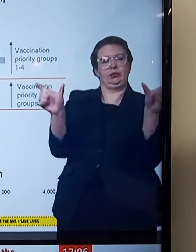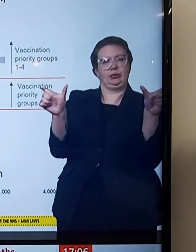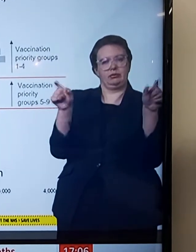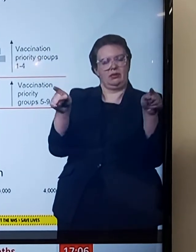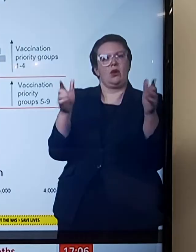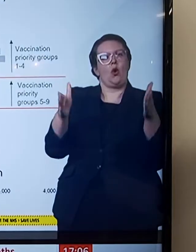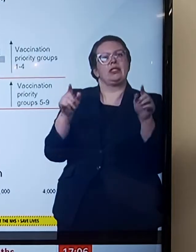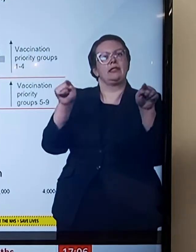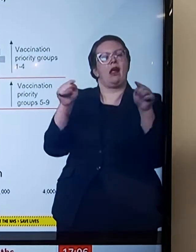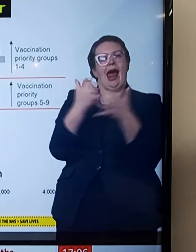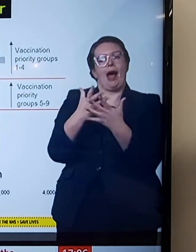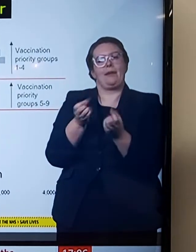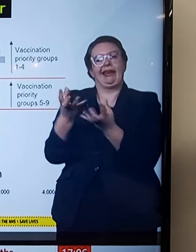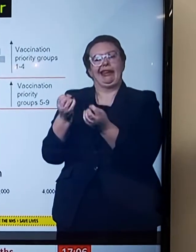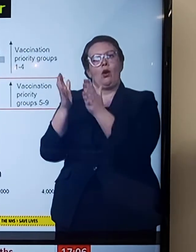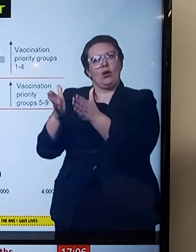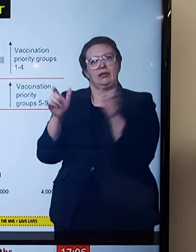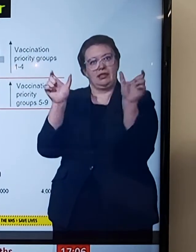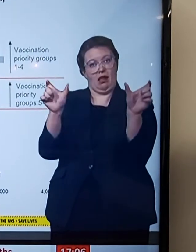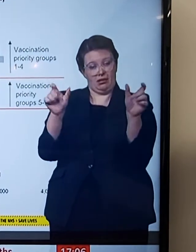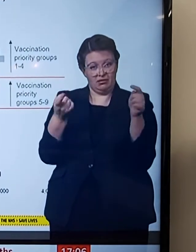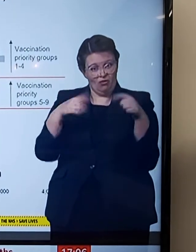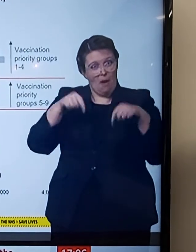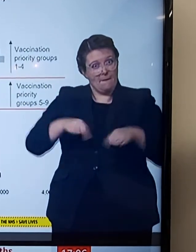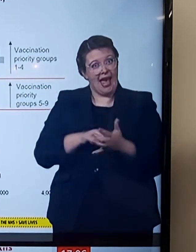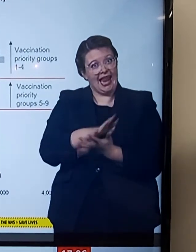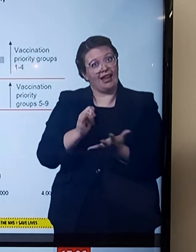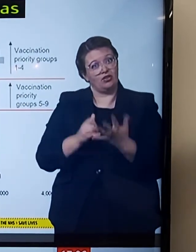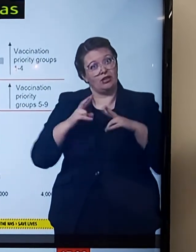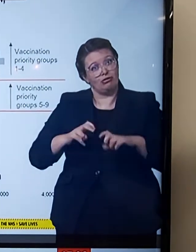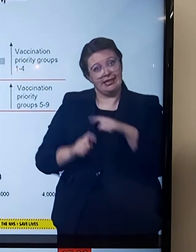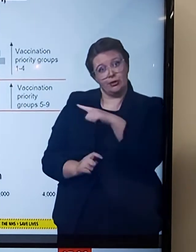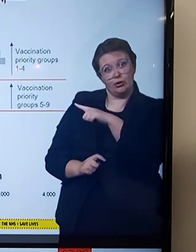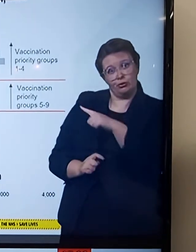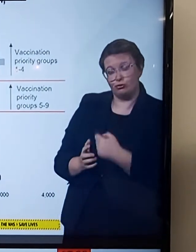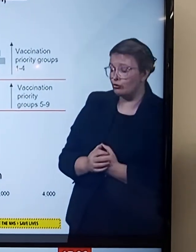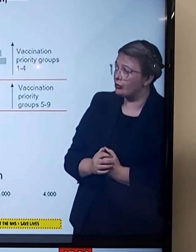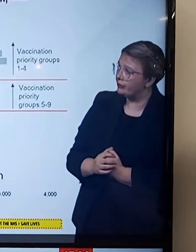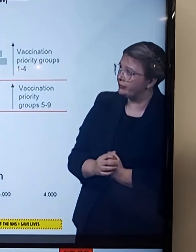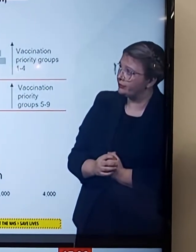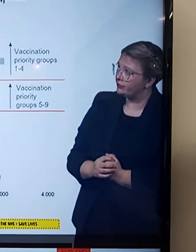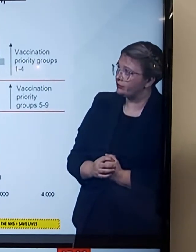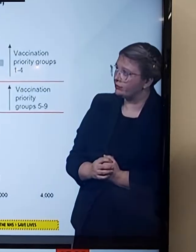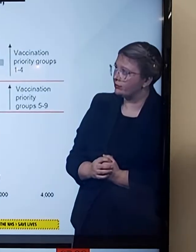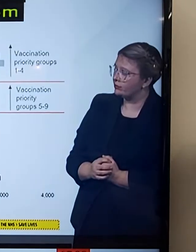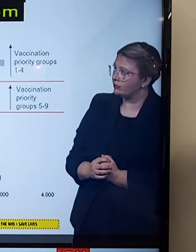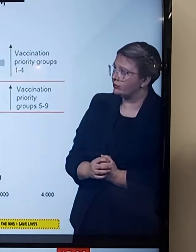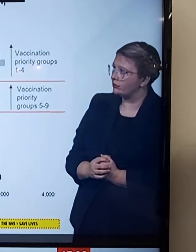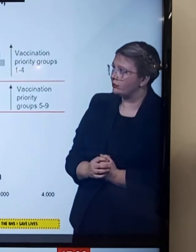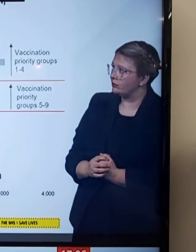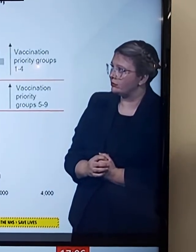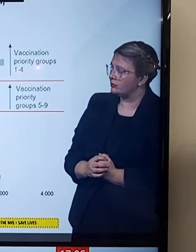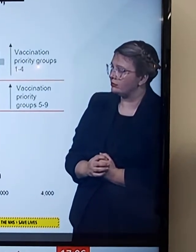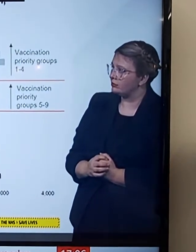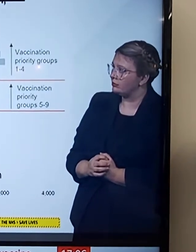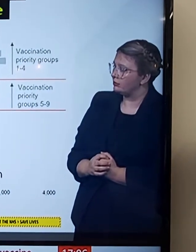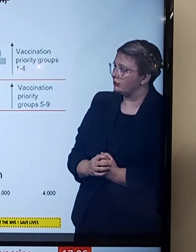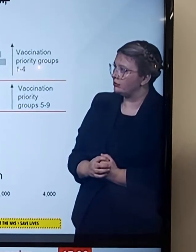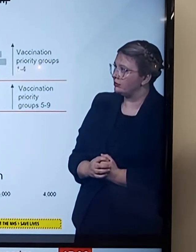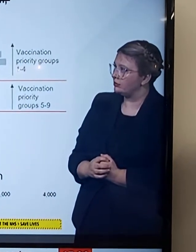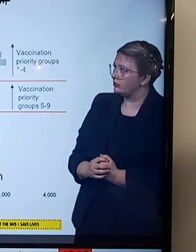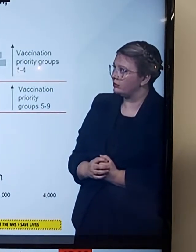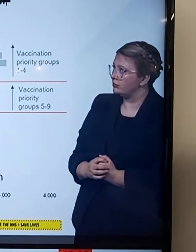from a hospital study done here in the NHS system. And what you can see with this is that